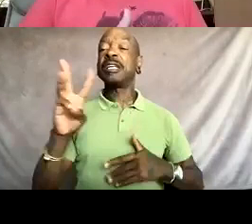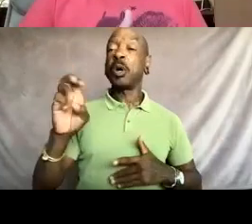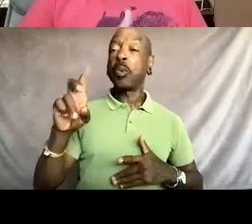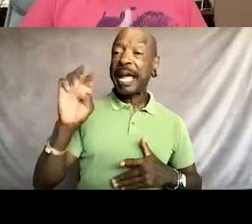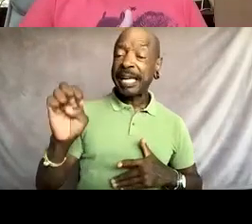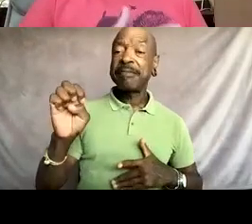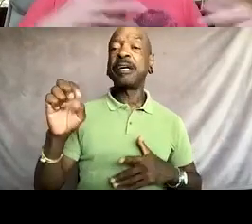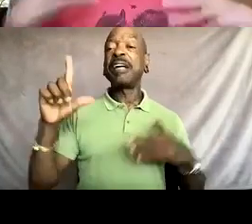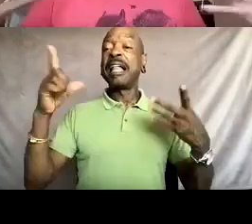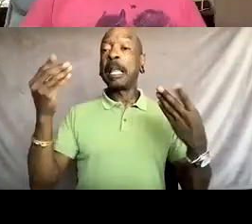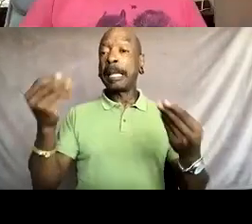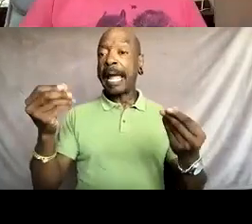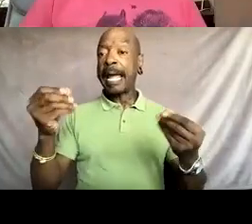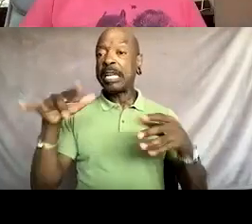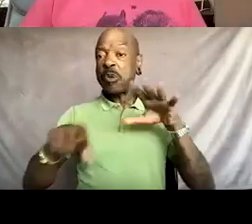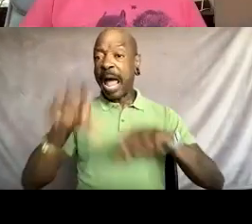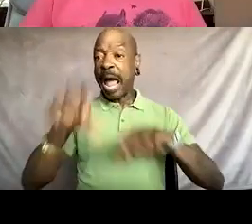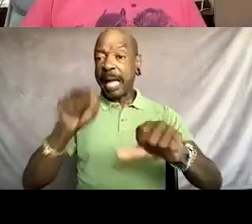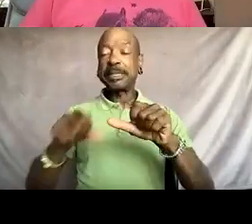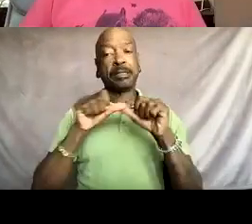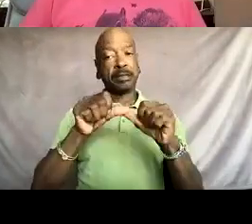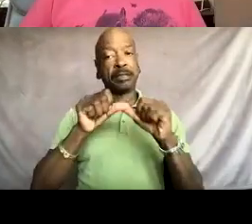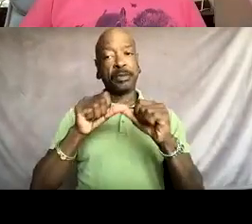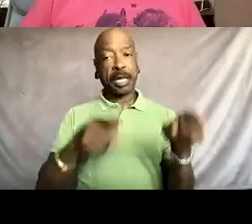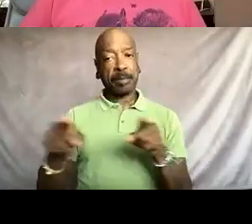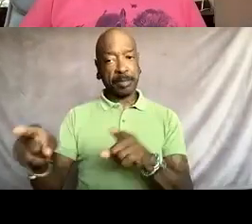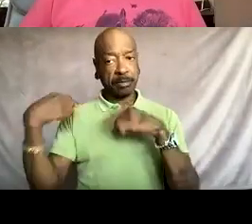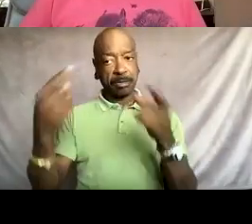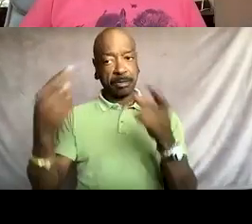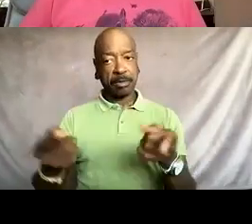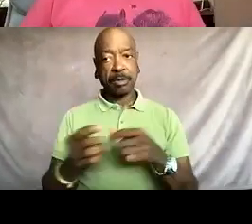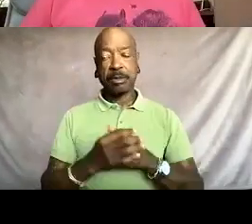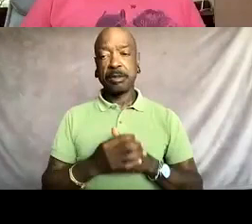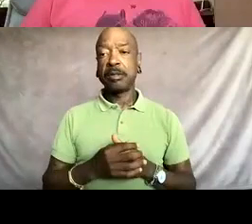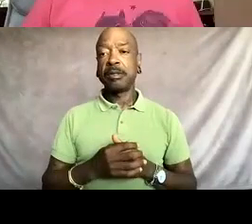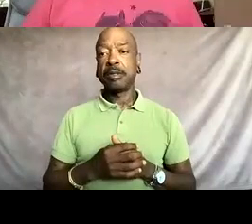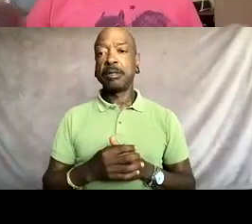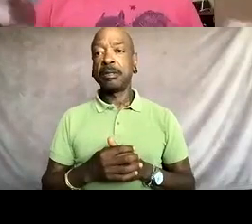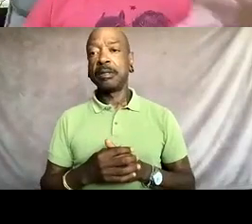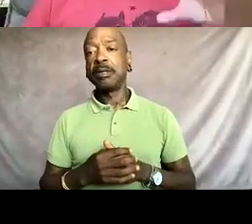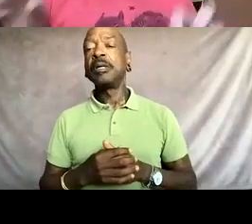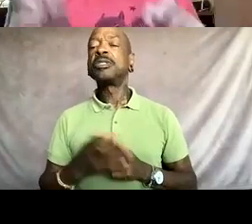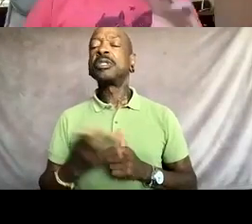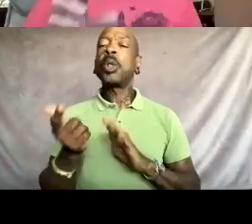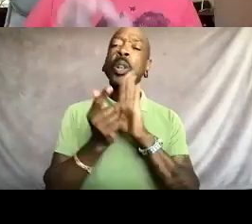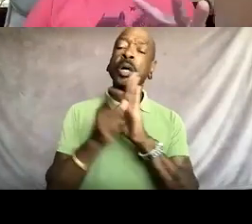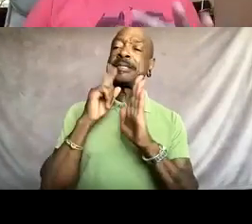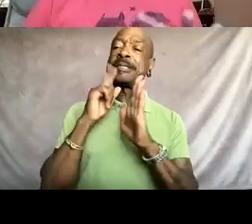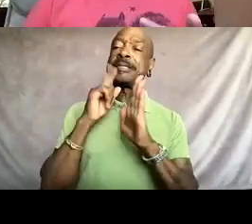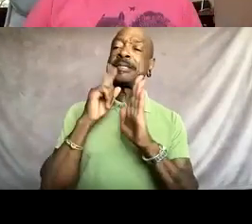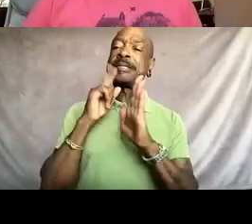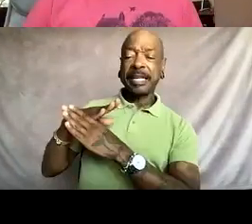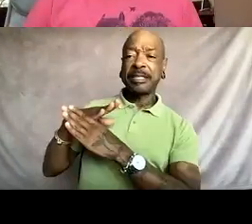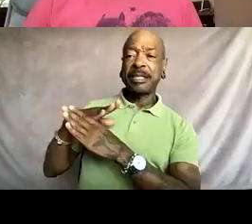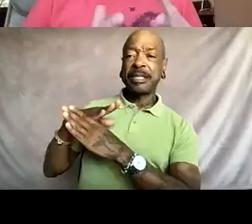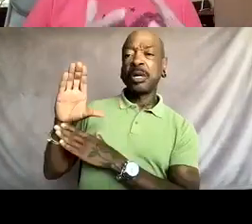been happening, that's continuing to happen, and like advocating for laws that prevent big corporations from coming and just grabbing up what's left